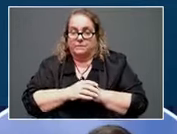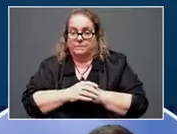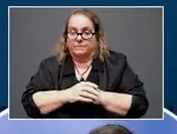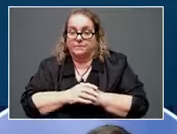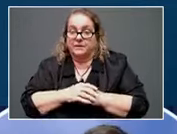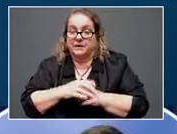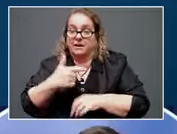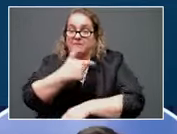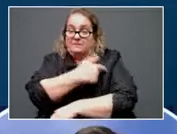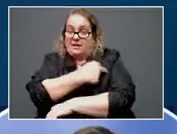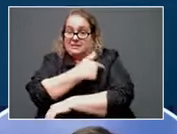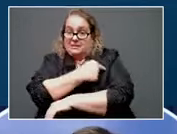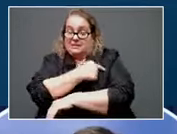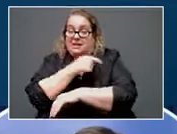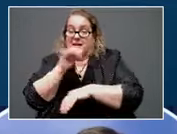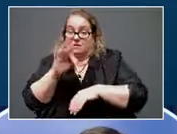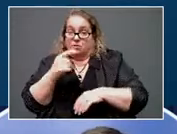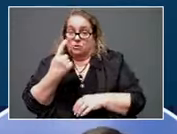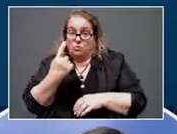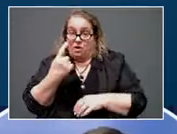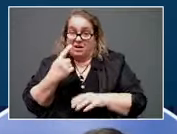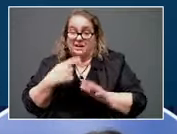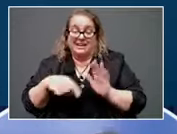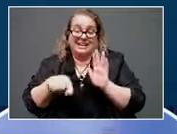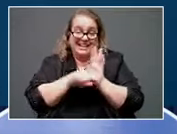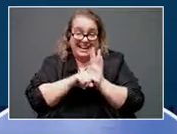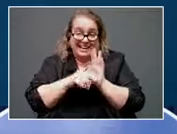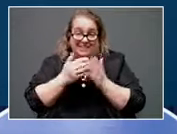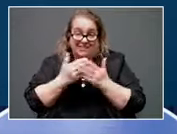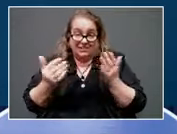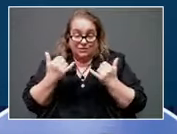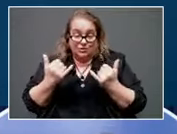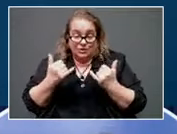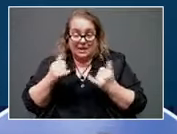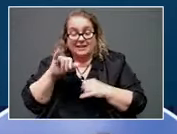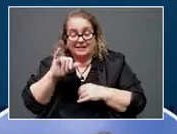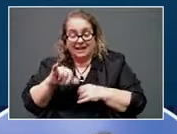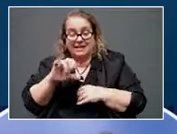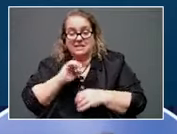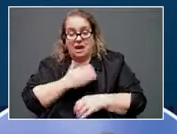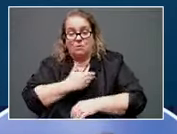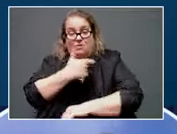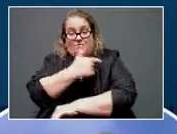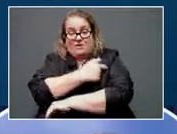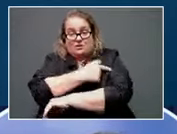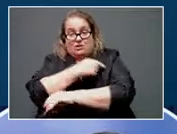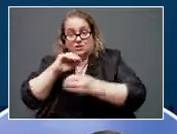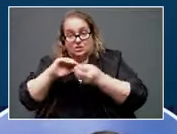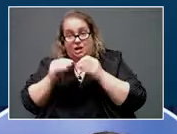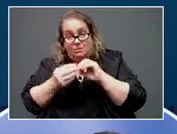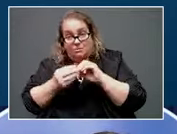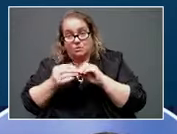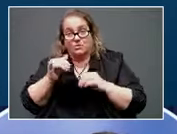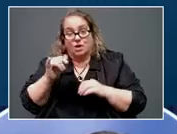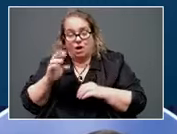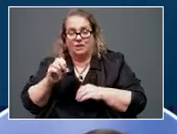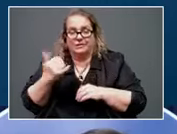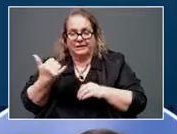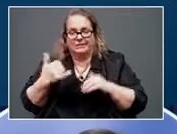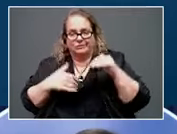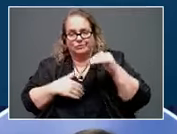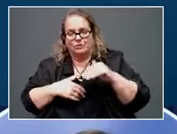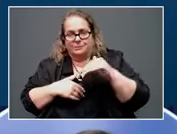Vaccines. If there's one negative piece of information today, it's that our vaccination numbers are dropping